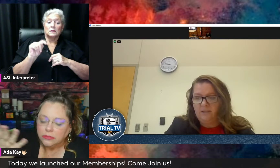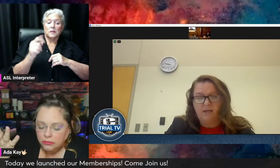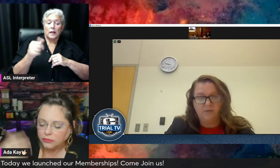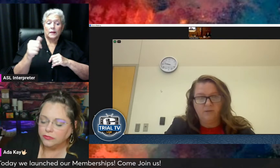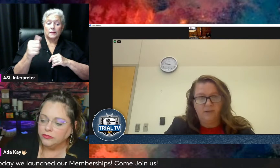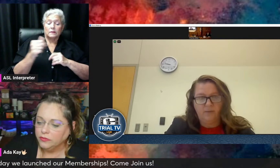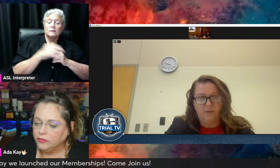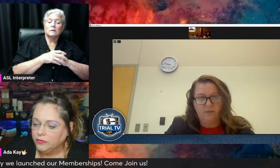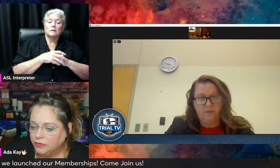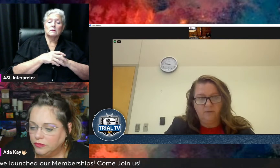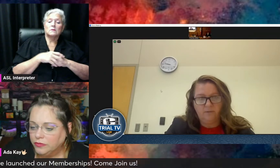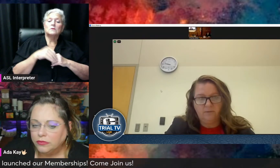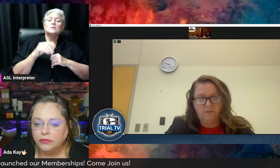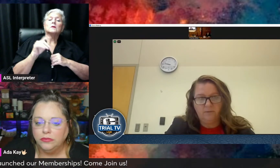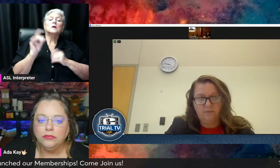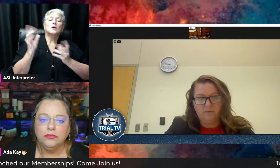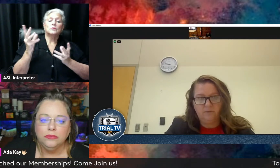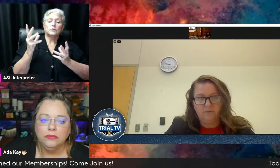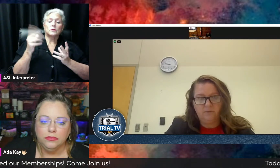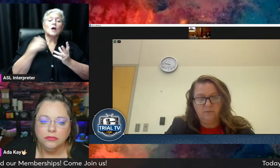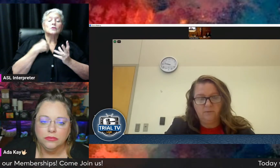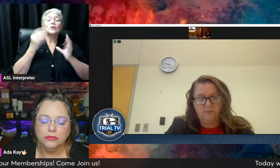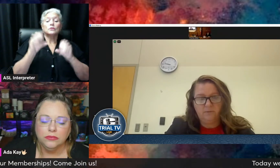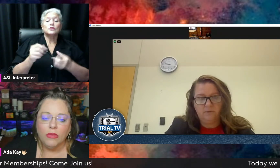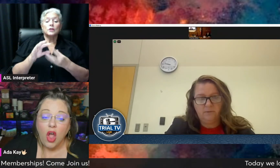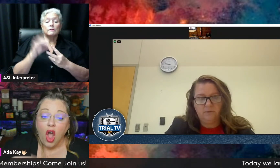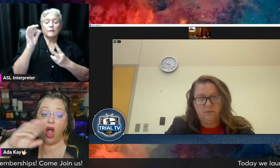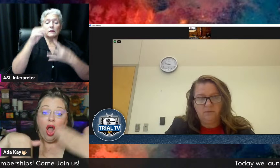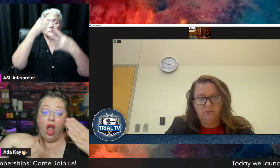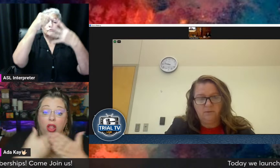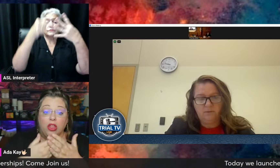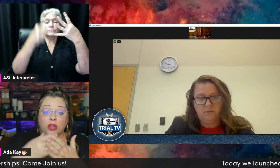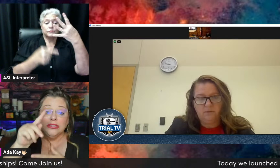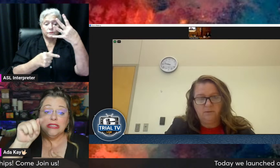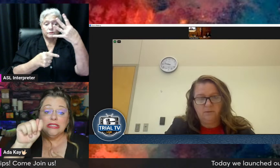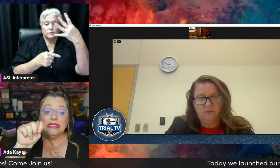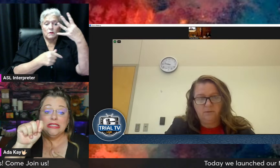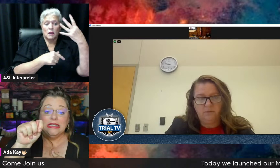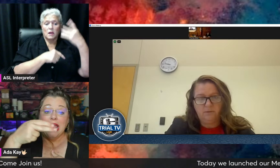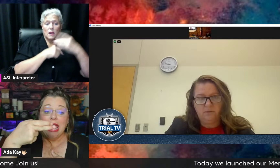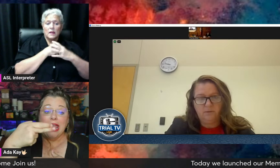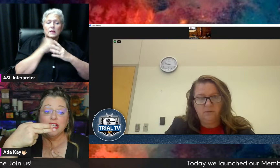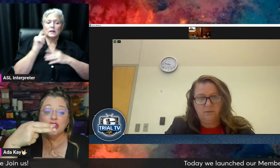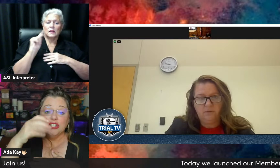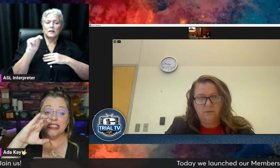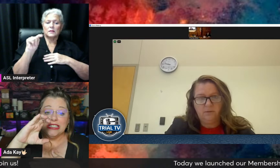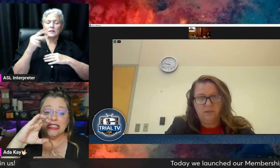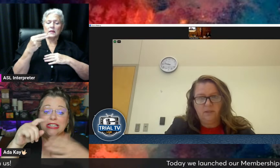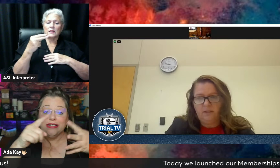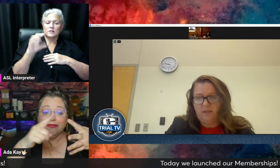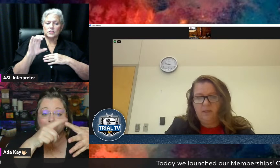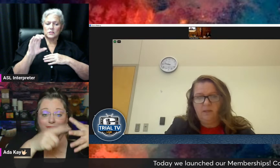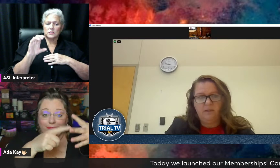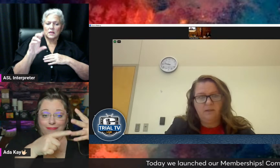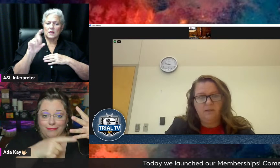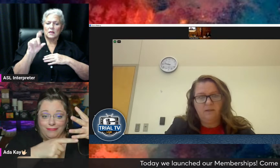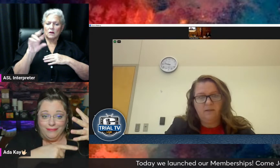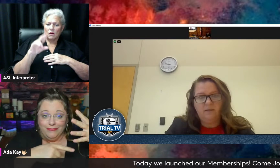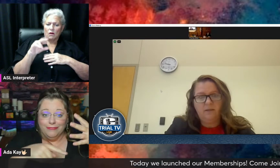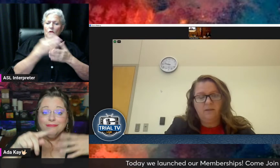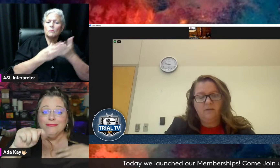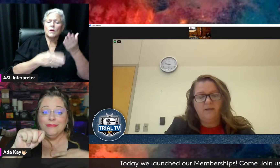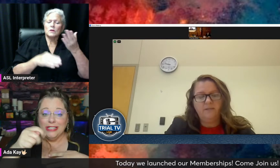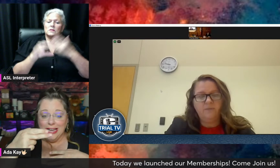and hexahydrocannabinol. Are those all isomers of THC or variants of